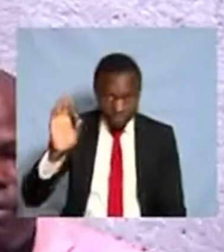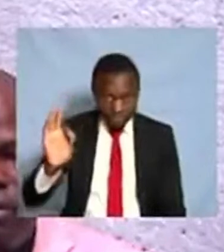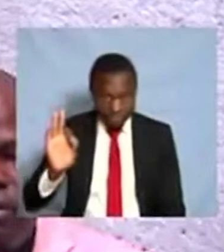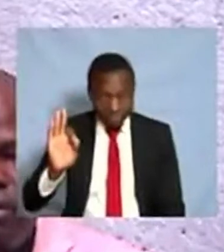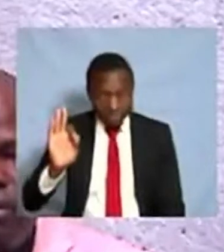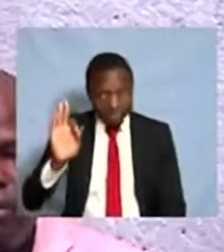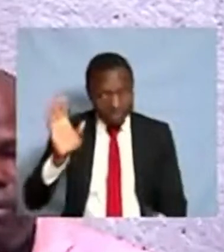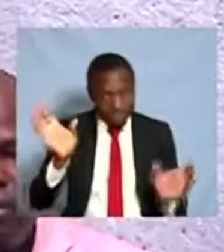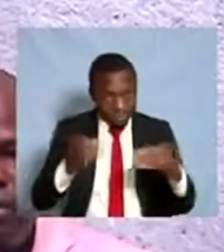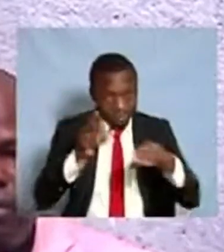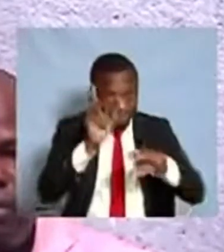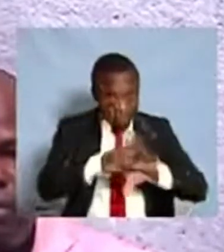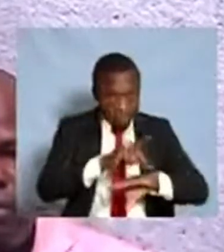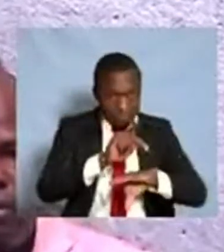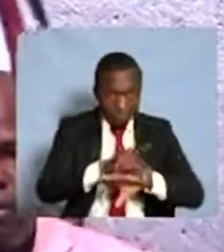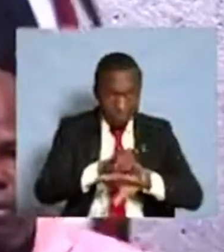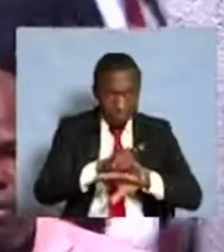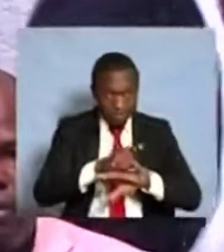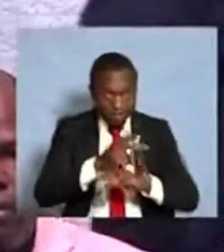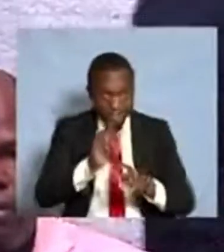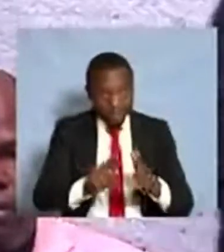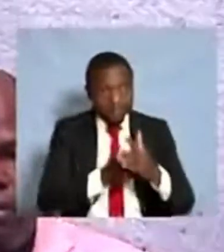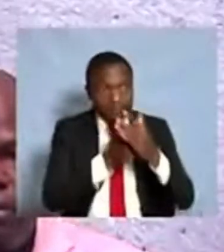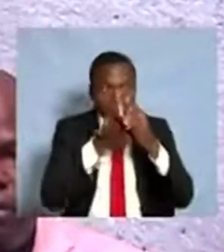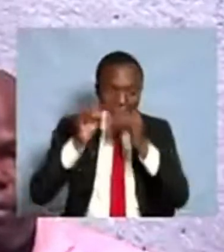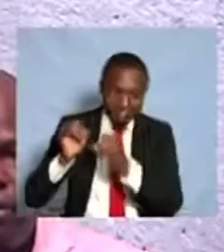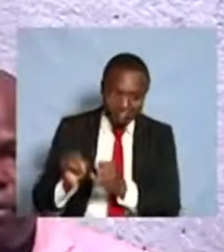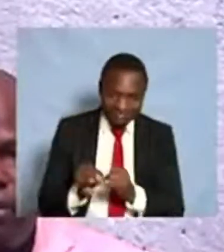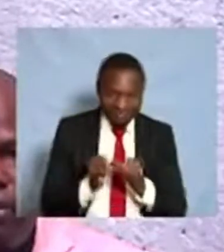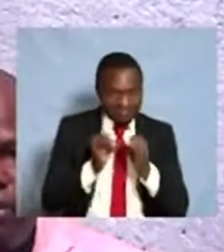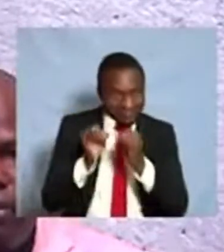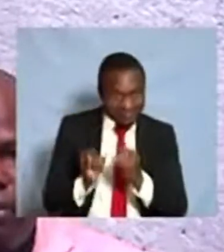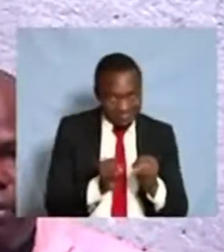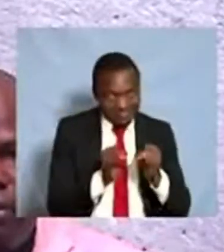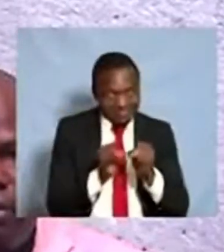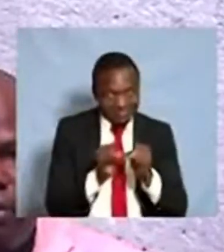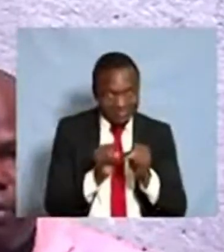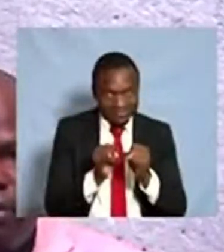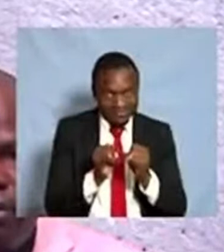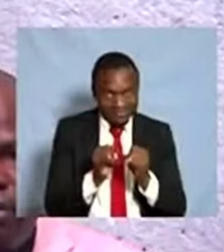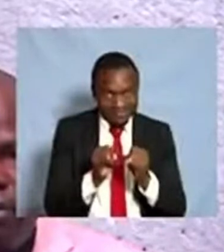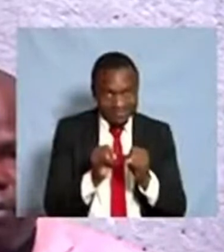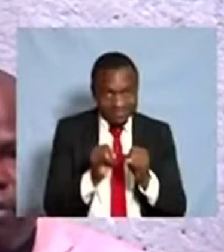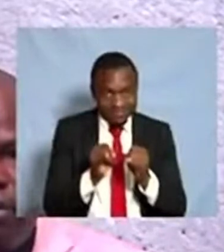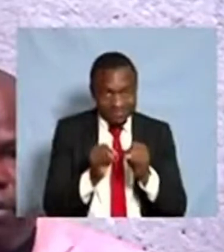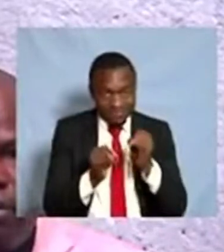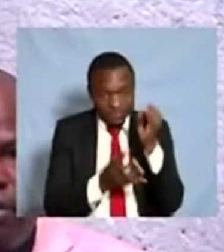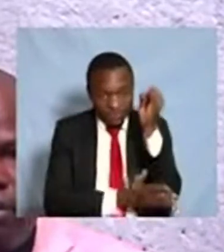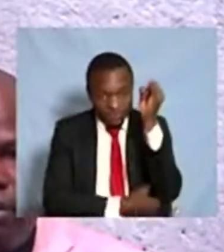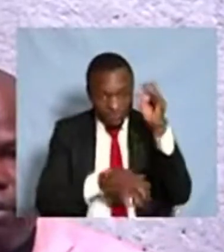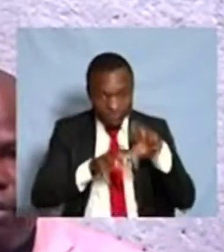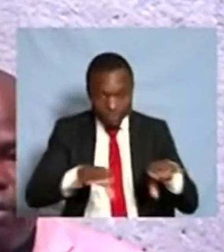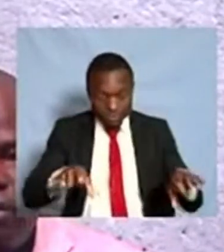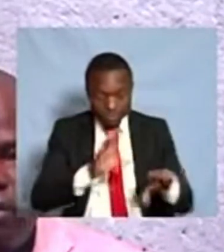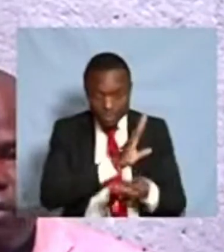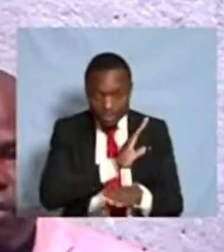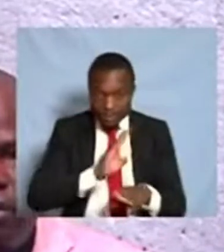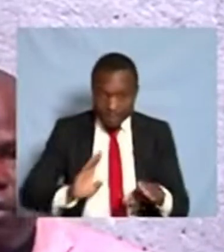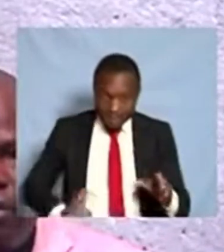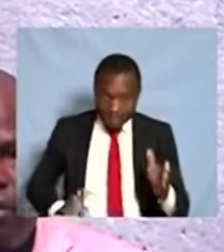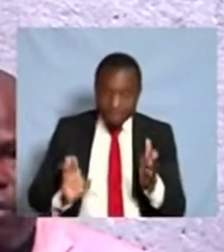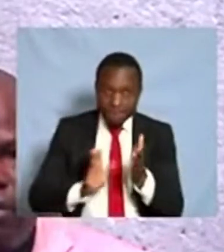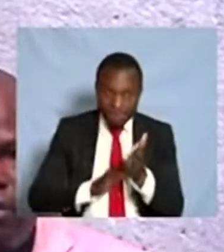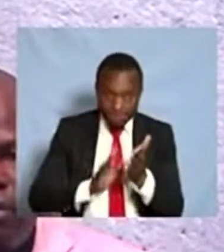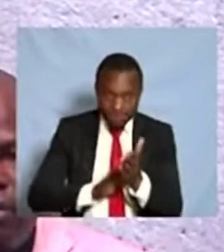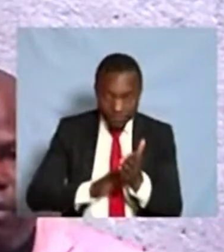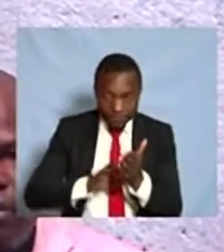community projects with a human face have started being implemented, with vulnerable children in boarding schools having their fees